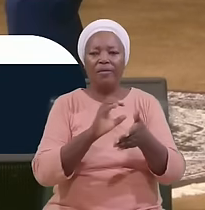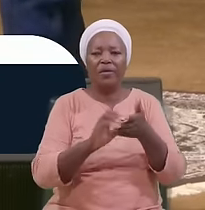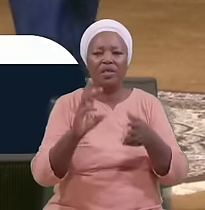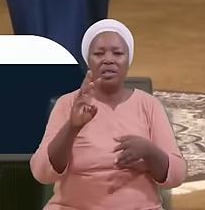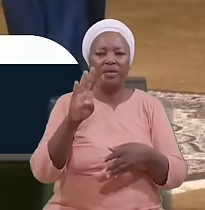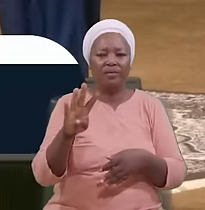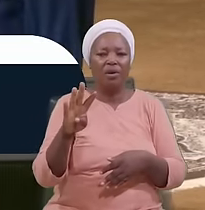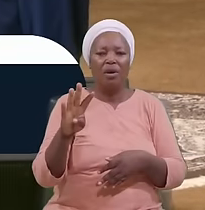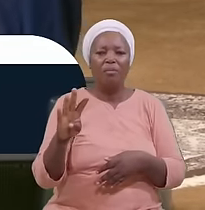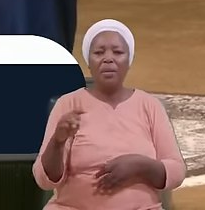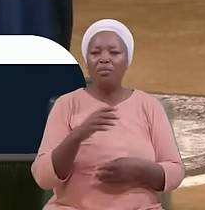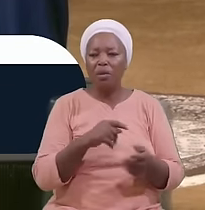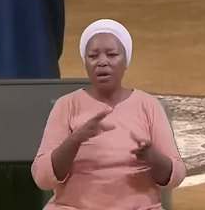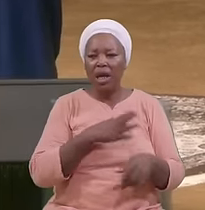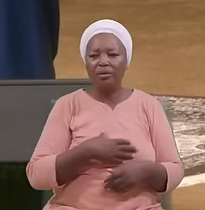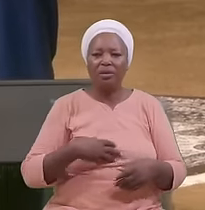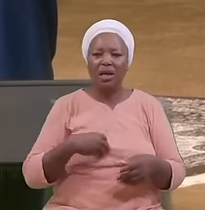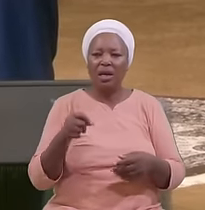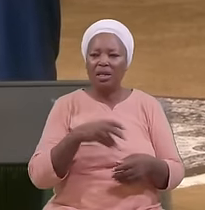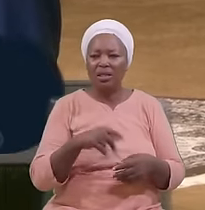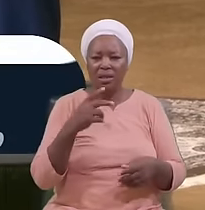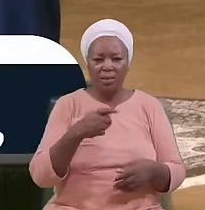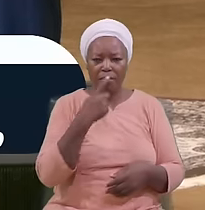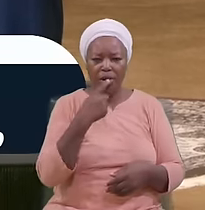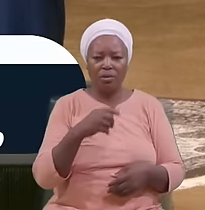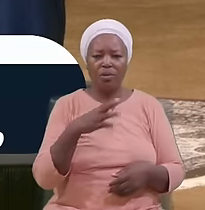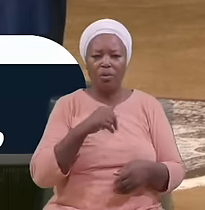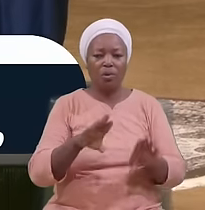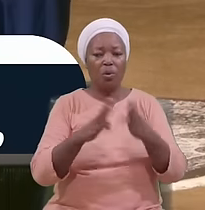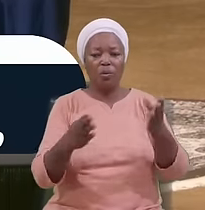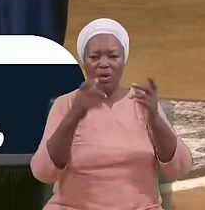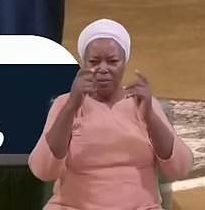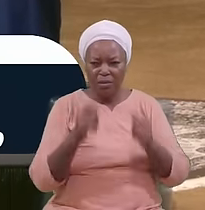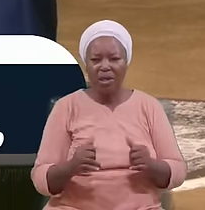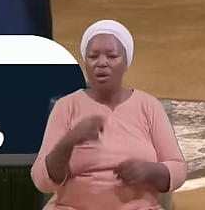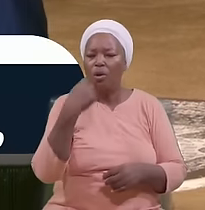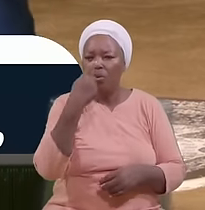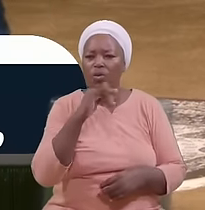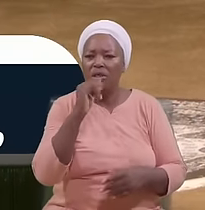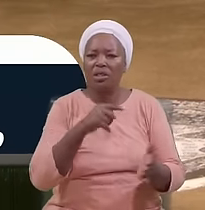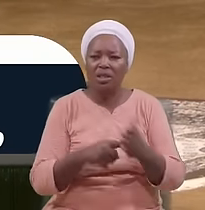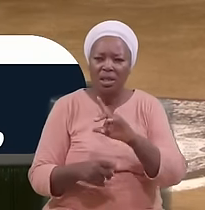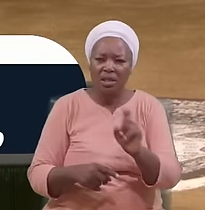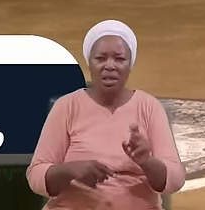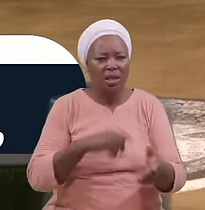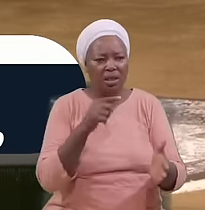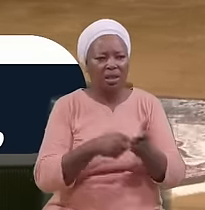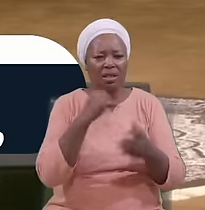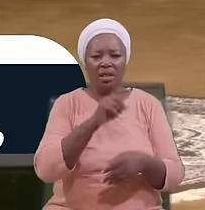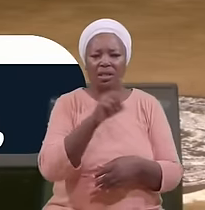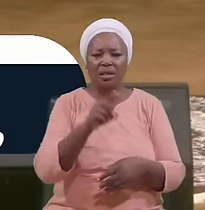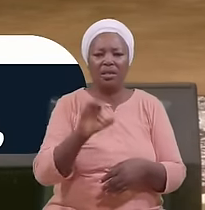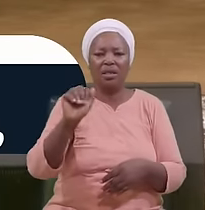64. And his mouth was opened immediately. Who is this? This is Zechariah. An